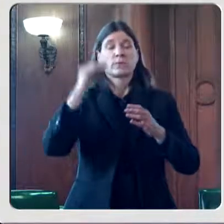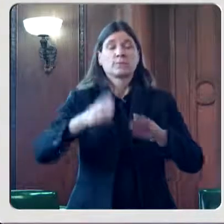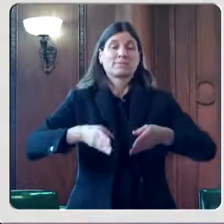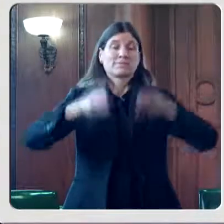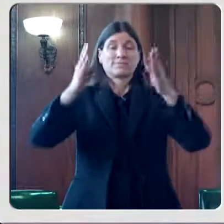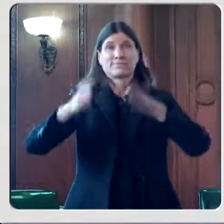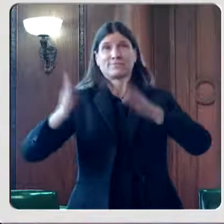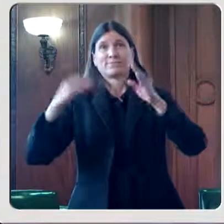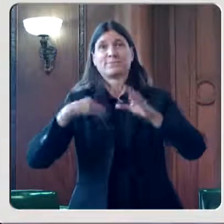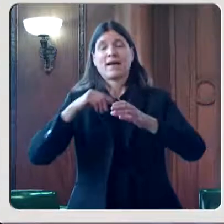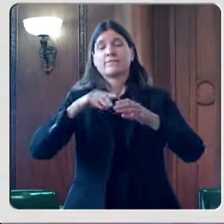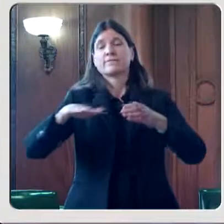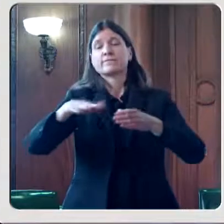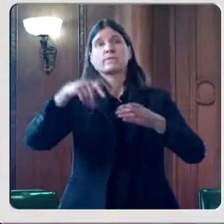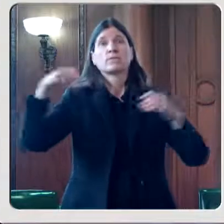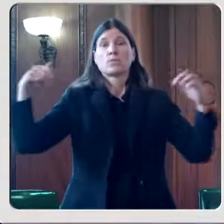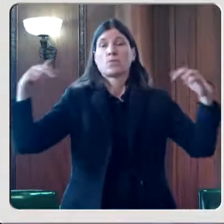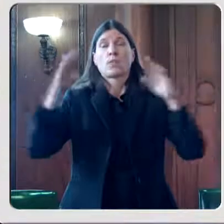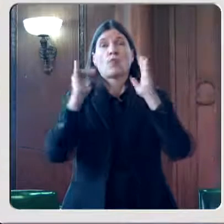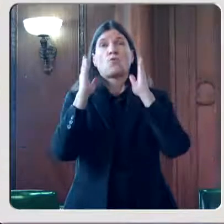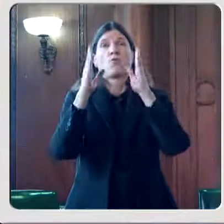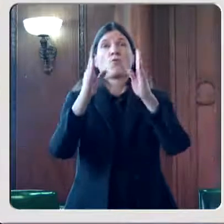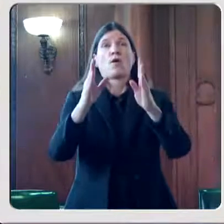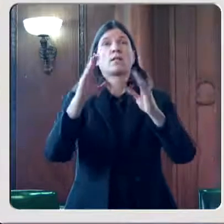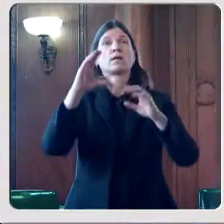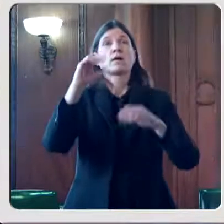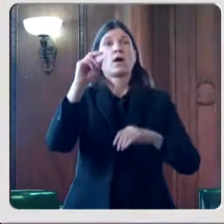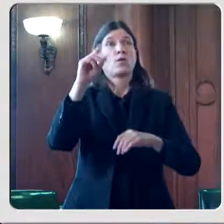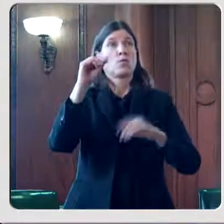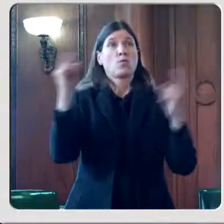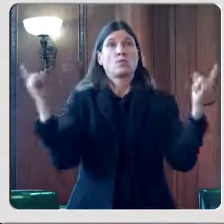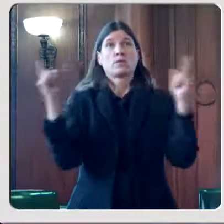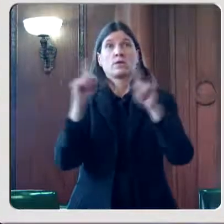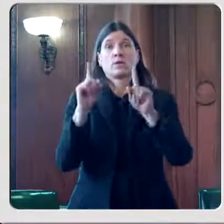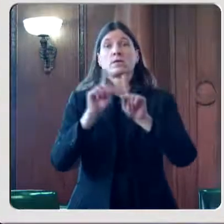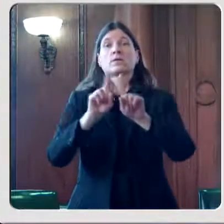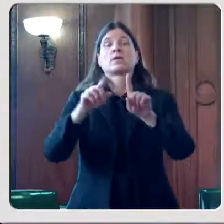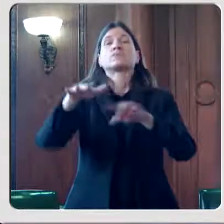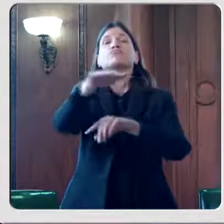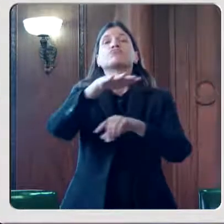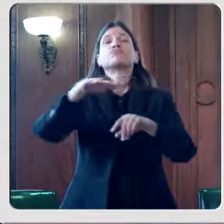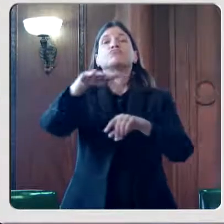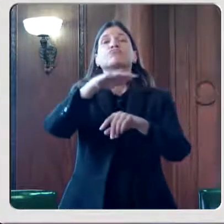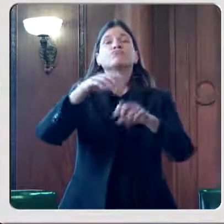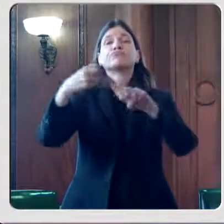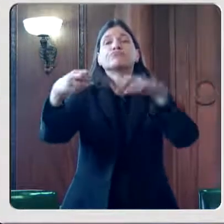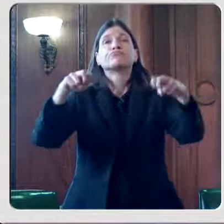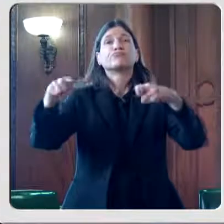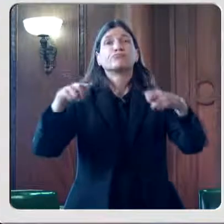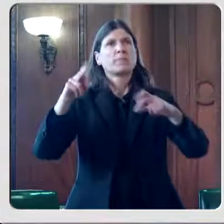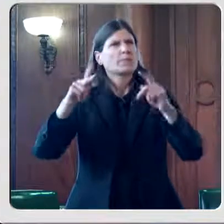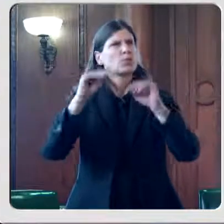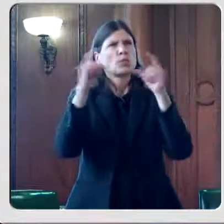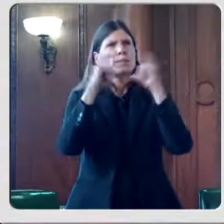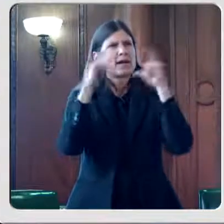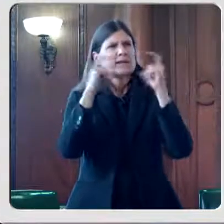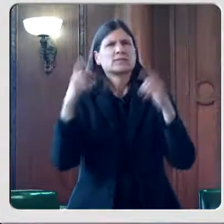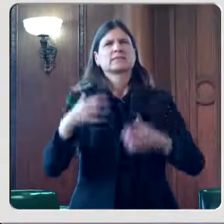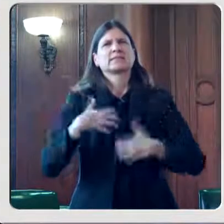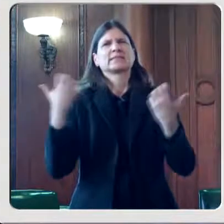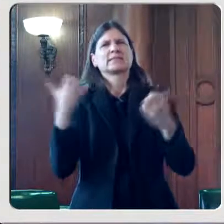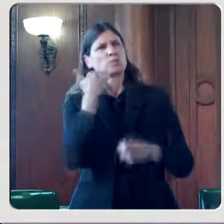will be reaching out to a couple sites, but to the management of the sites, apartment complexes and condo